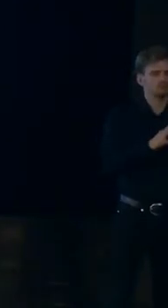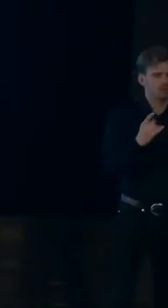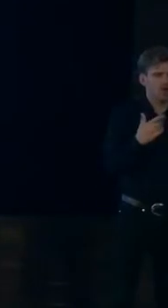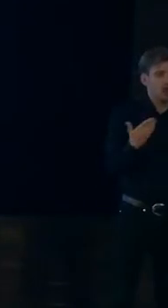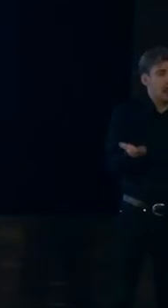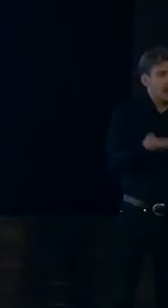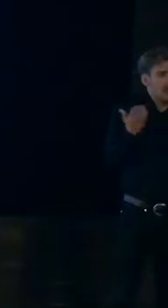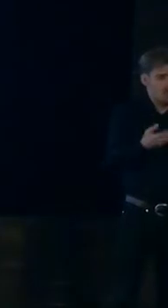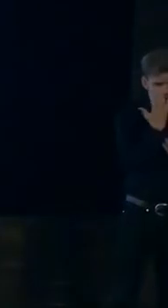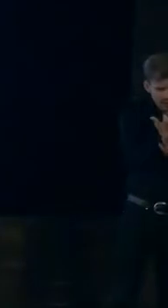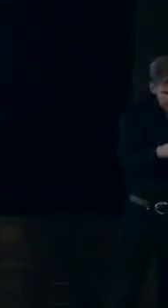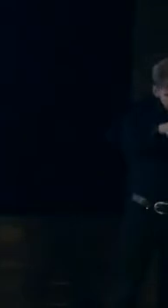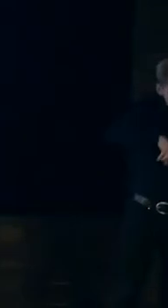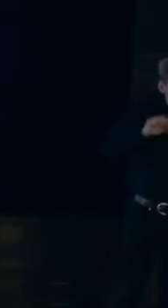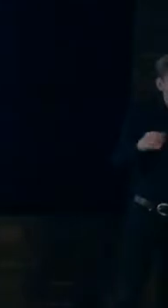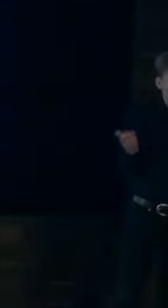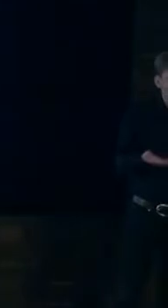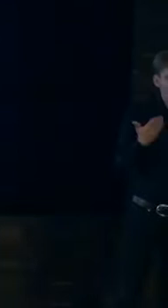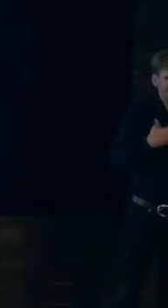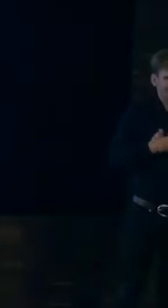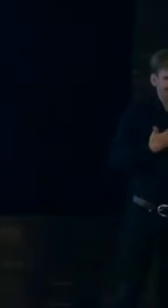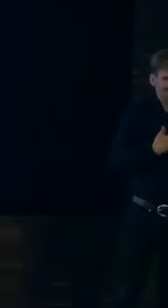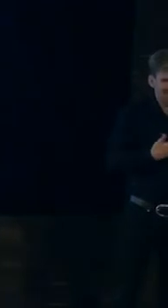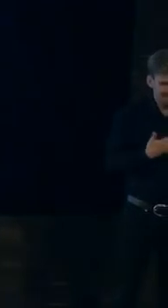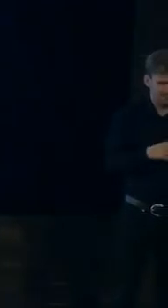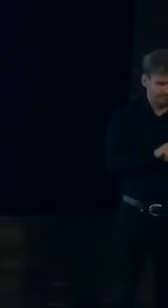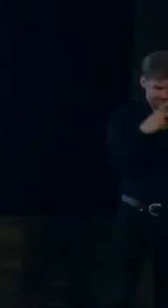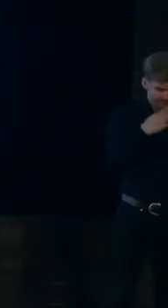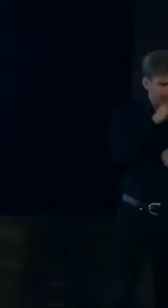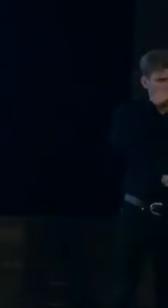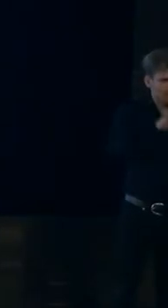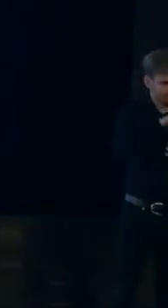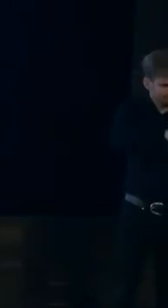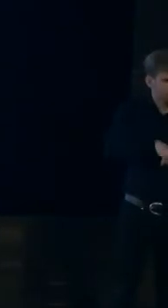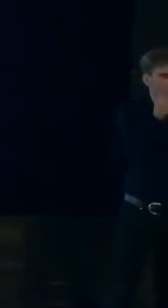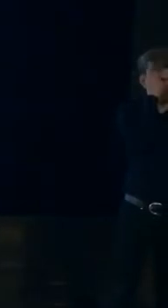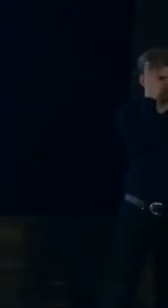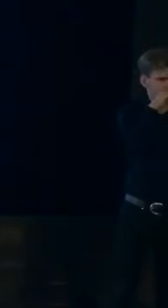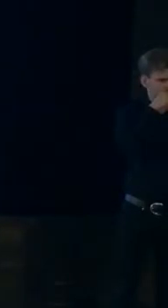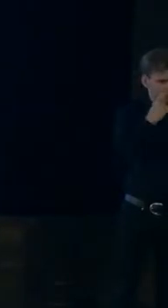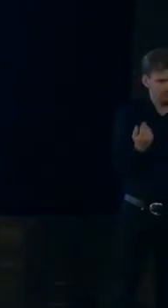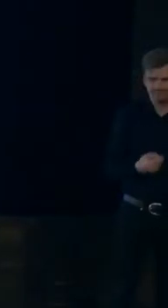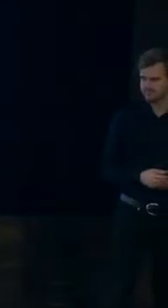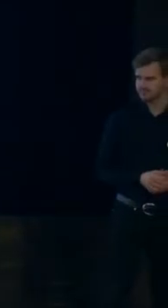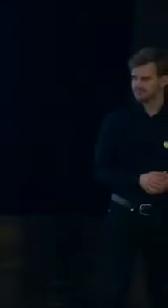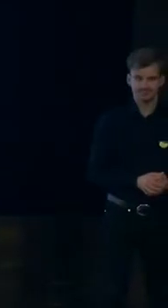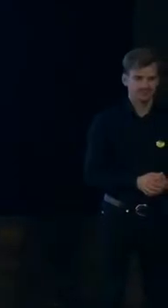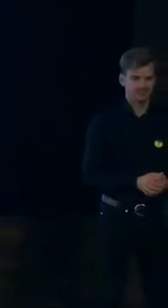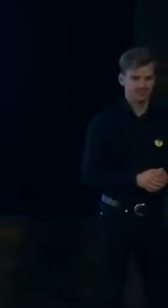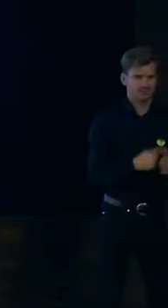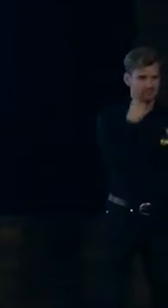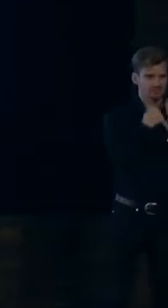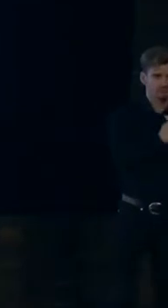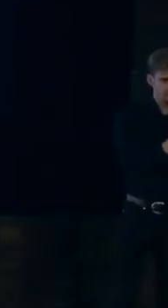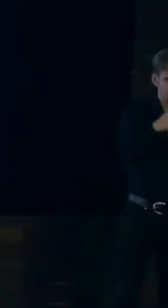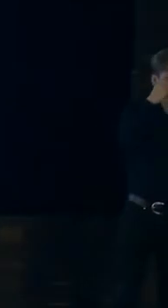is information that people with intellectual disabilities can read and understand. And what is this logo